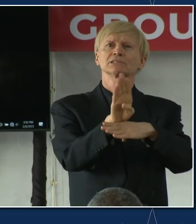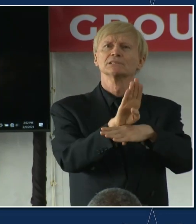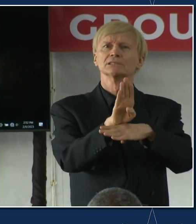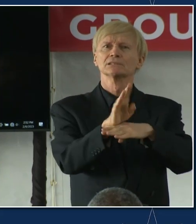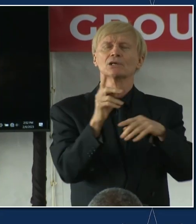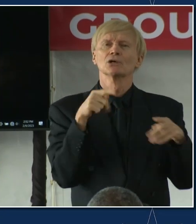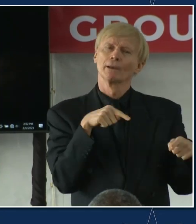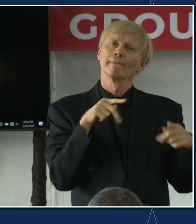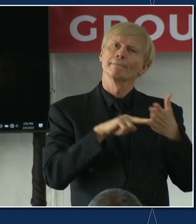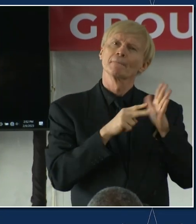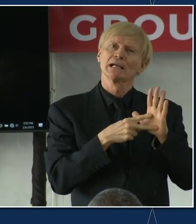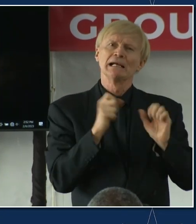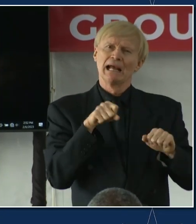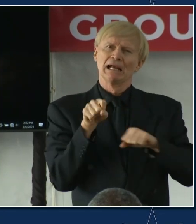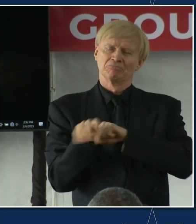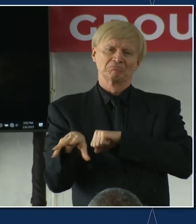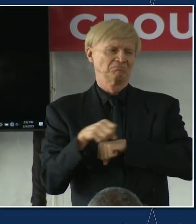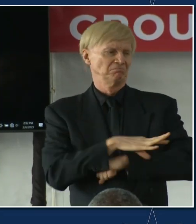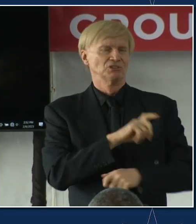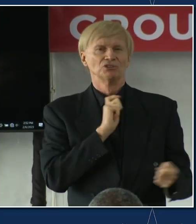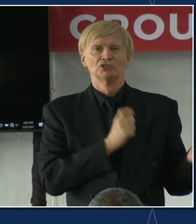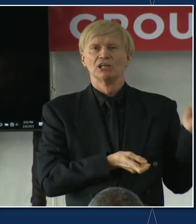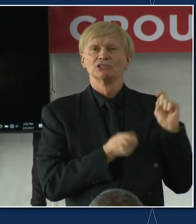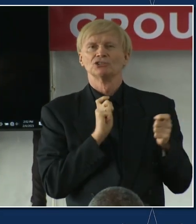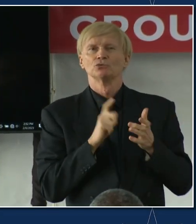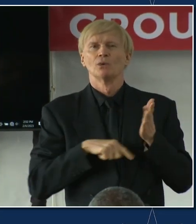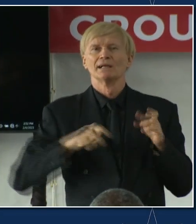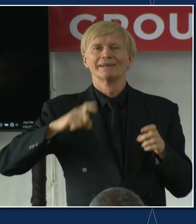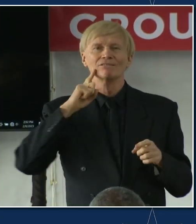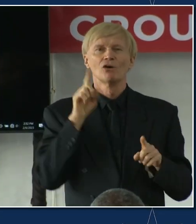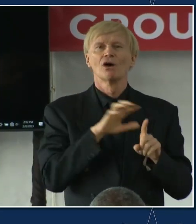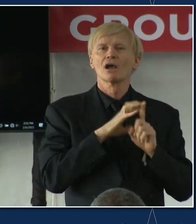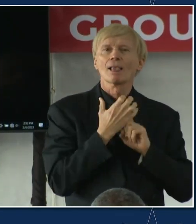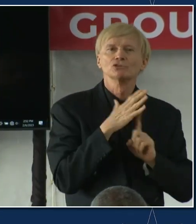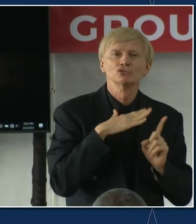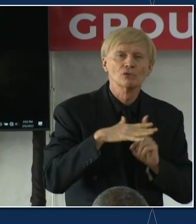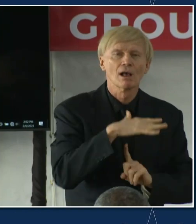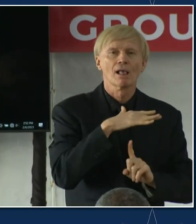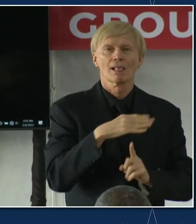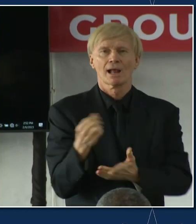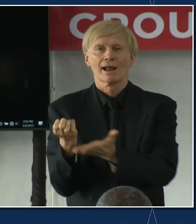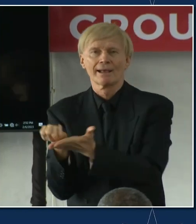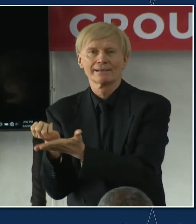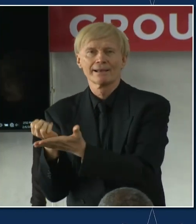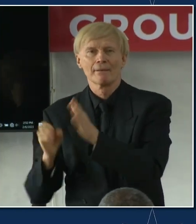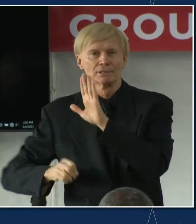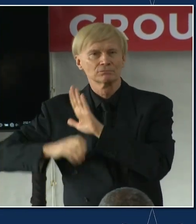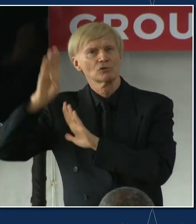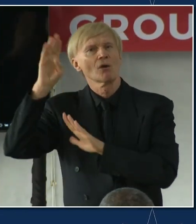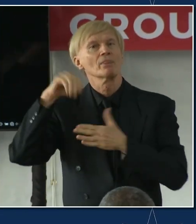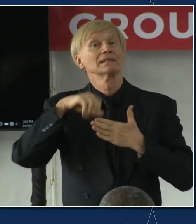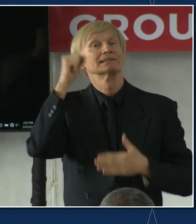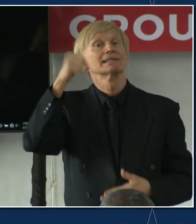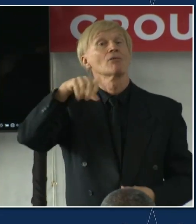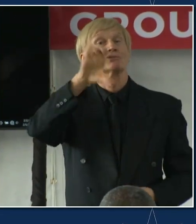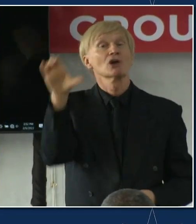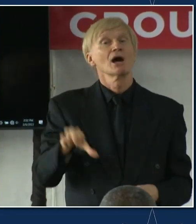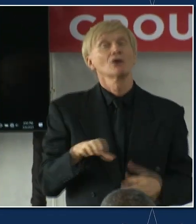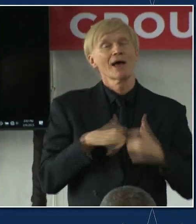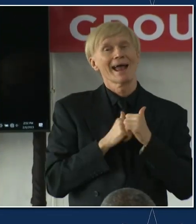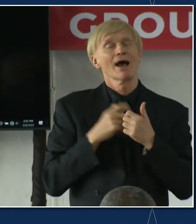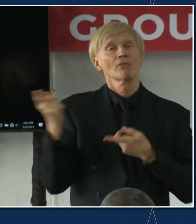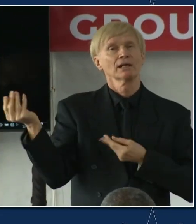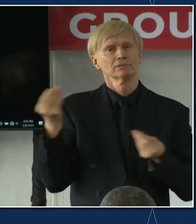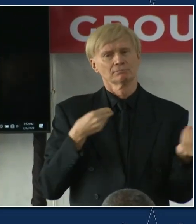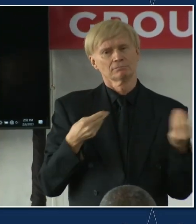positioned itself to be a game changer for both the cultural and economic growth for the south side of Chicago by serving as a